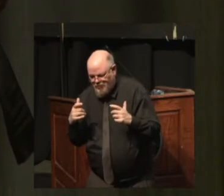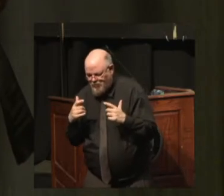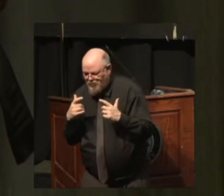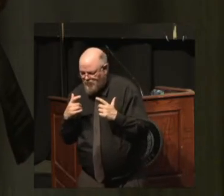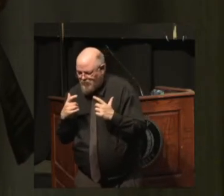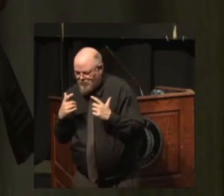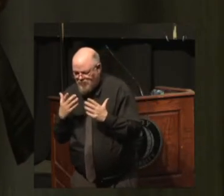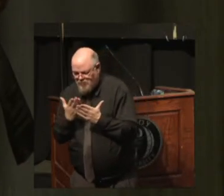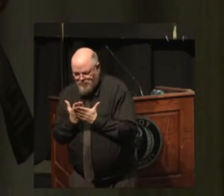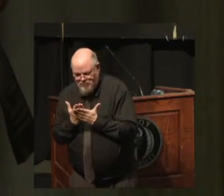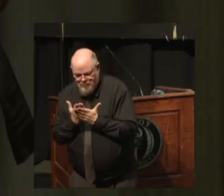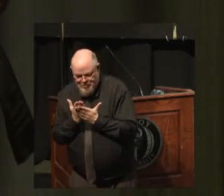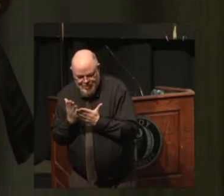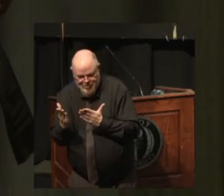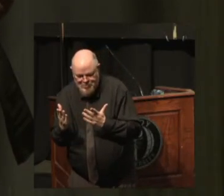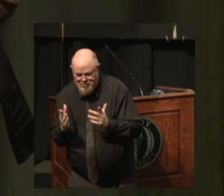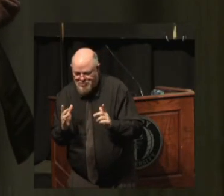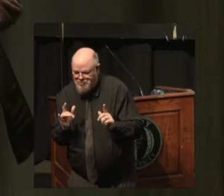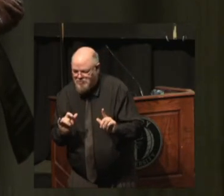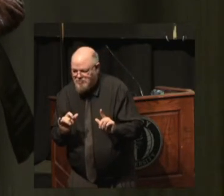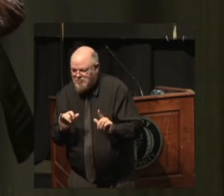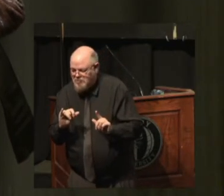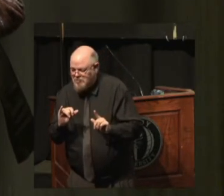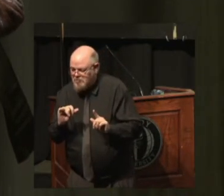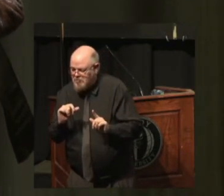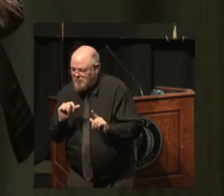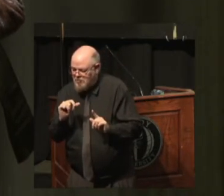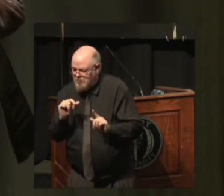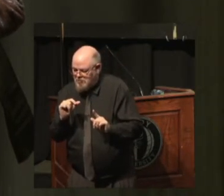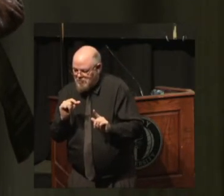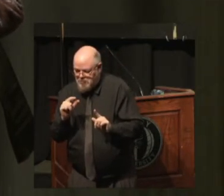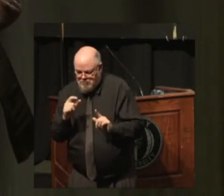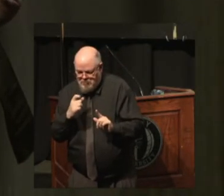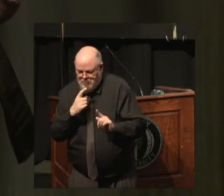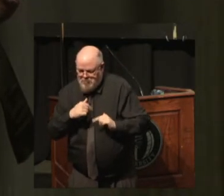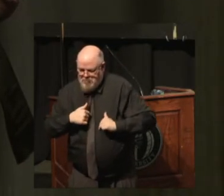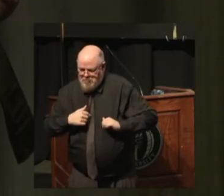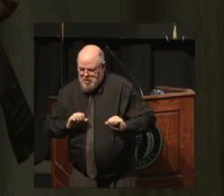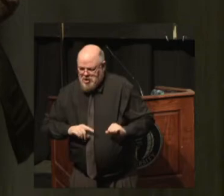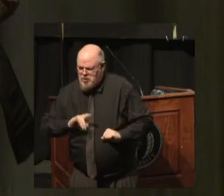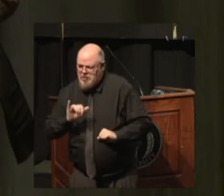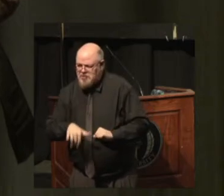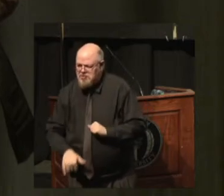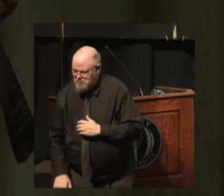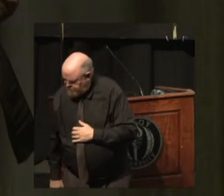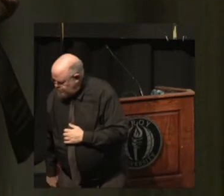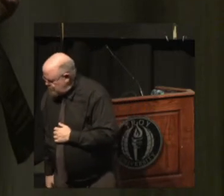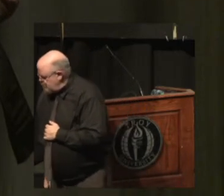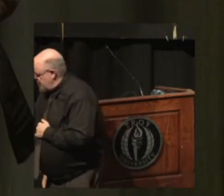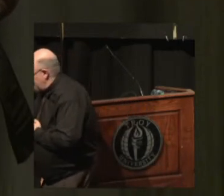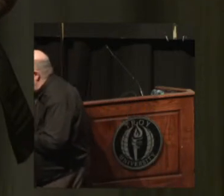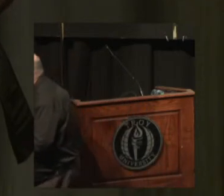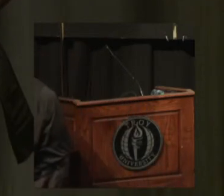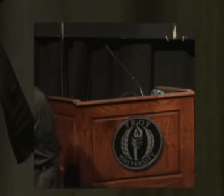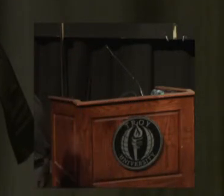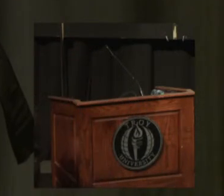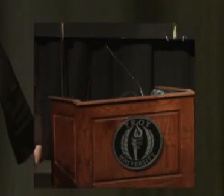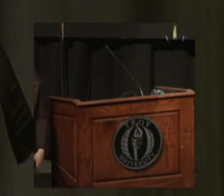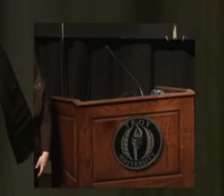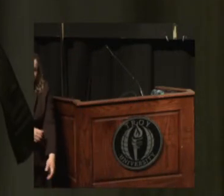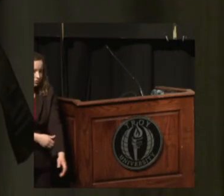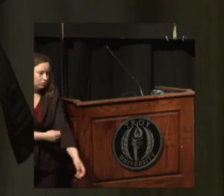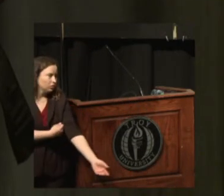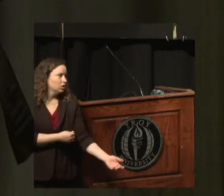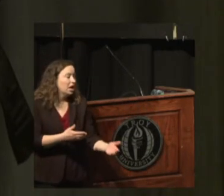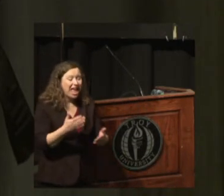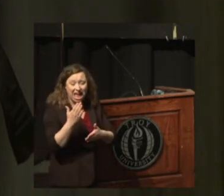this is what you're sending me? Shaq says, you're sending me Michael J. Fox? That's what you're sending me? Right? Right? This is crazy. And